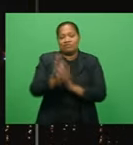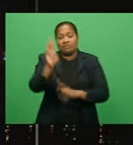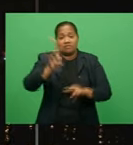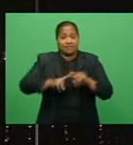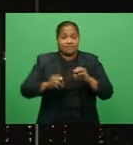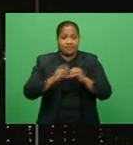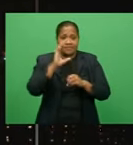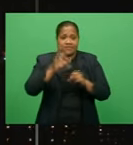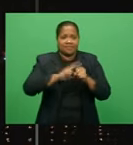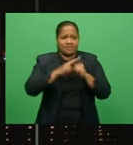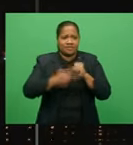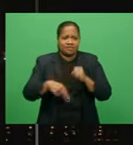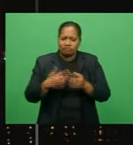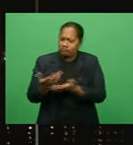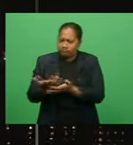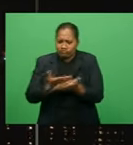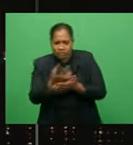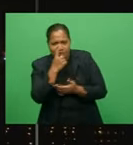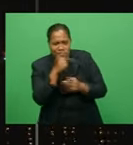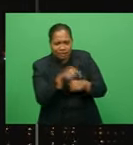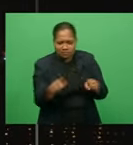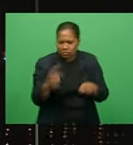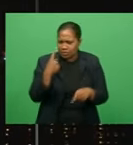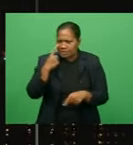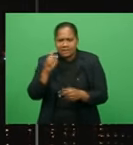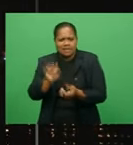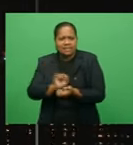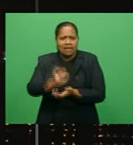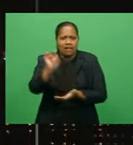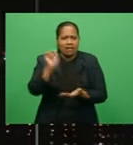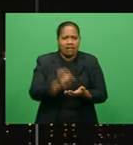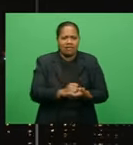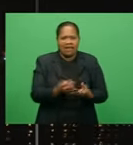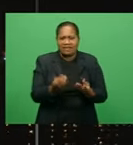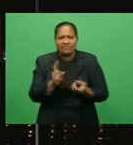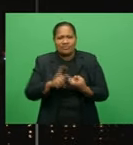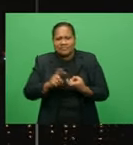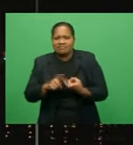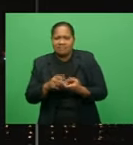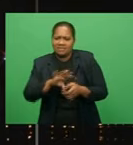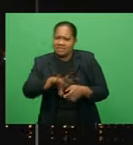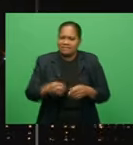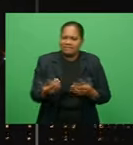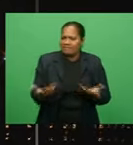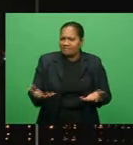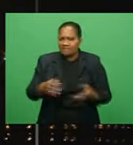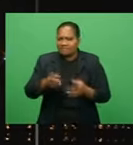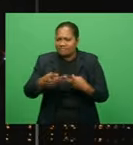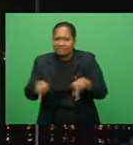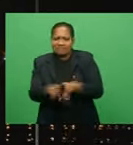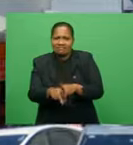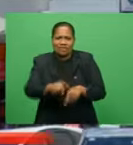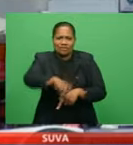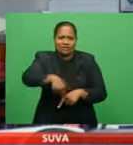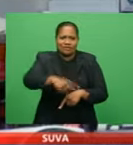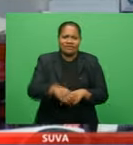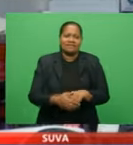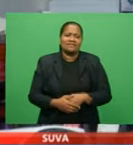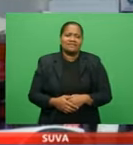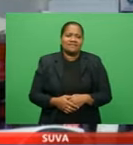to the streets of Suva, witnessing sales at every corner of the capital city. Venina Rakautonga has more. The